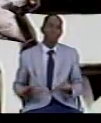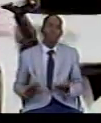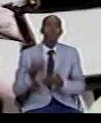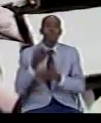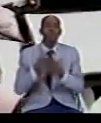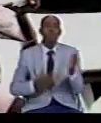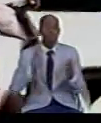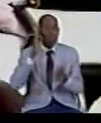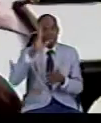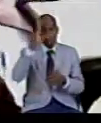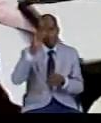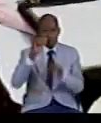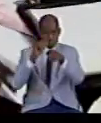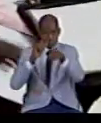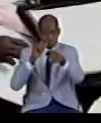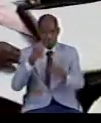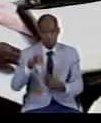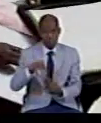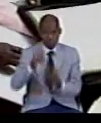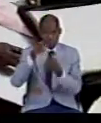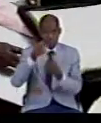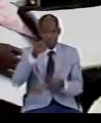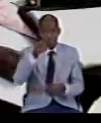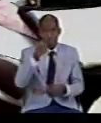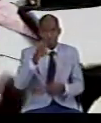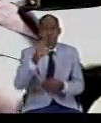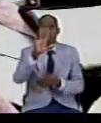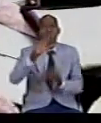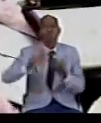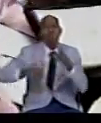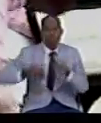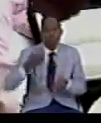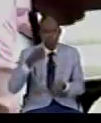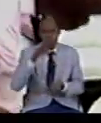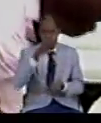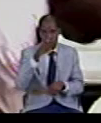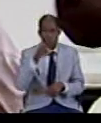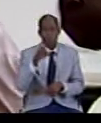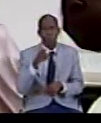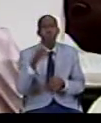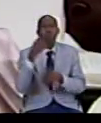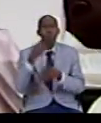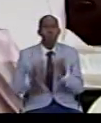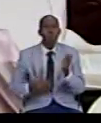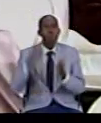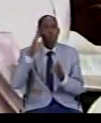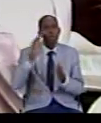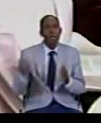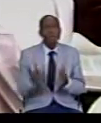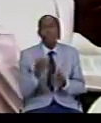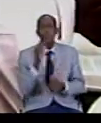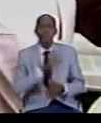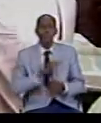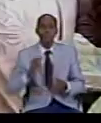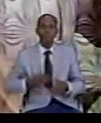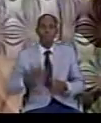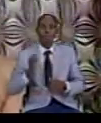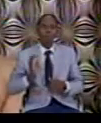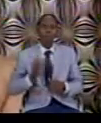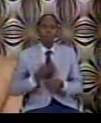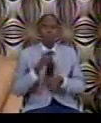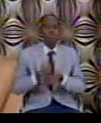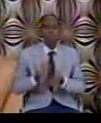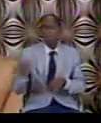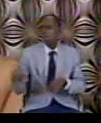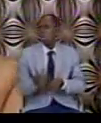you in particular? And what will your friend in particular? What will any member of our church, any member of any